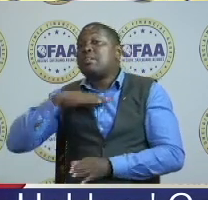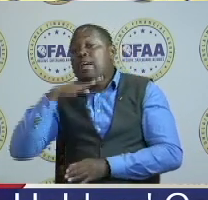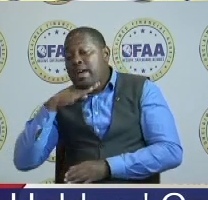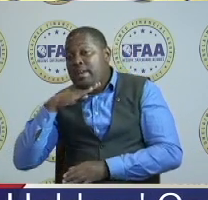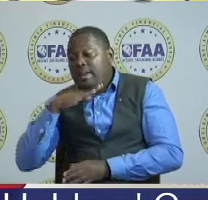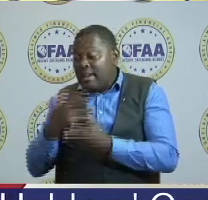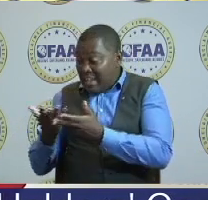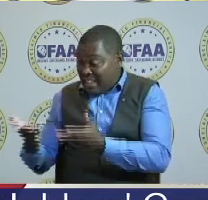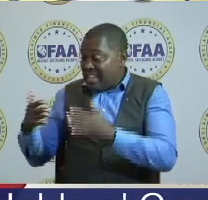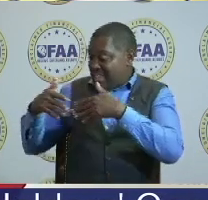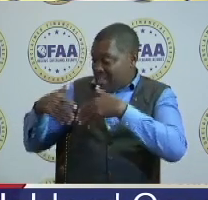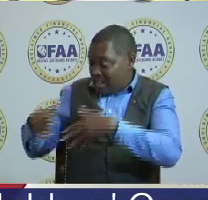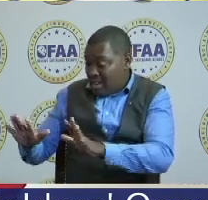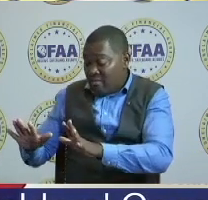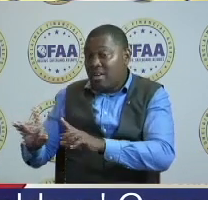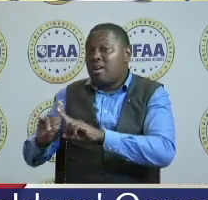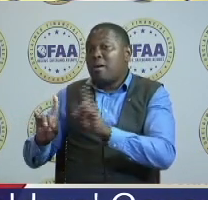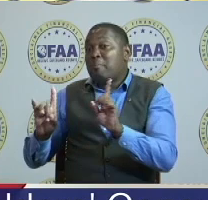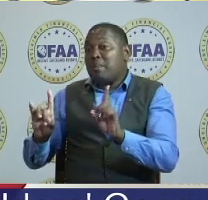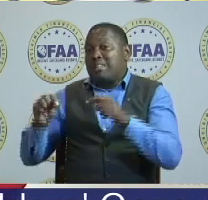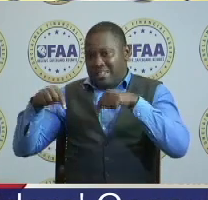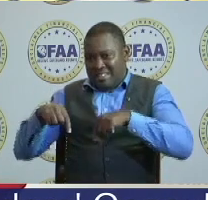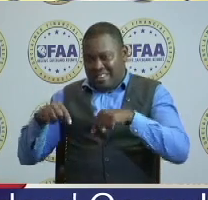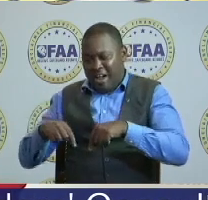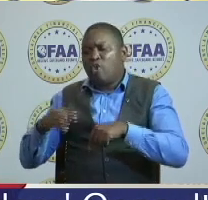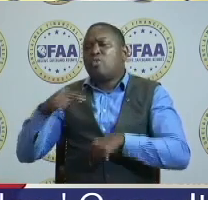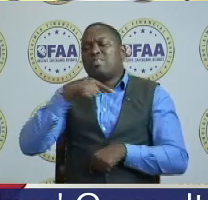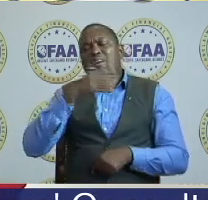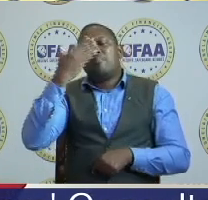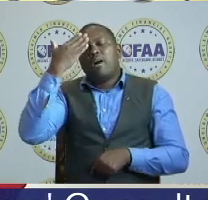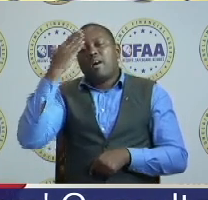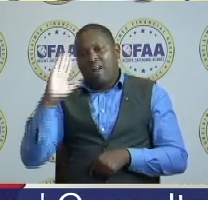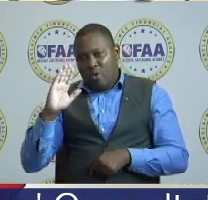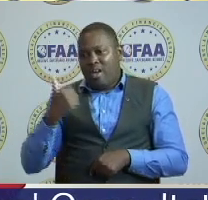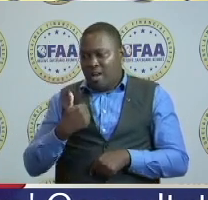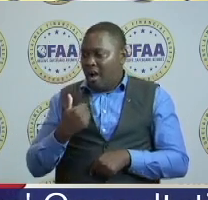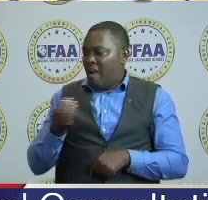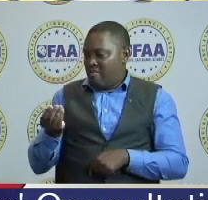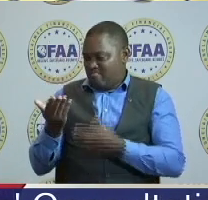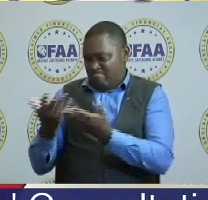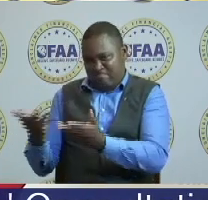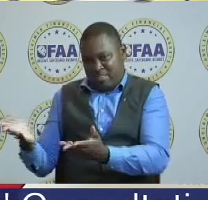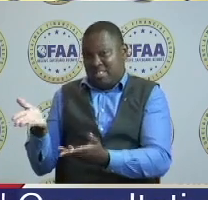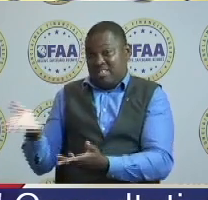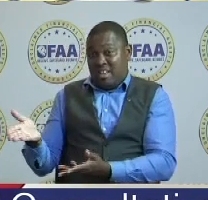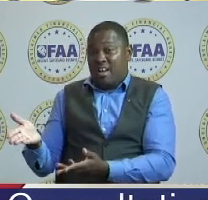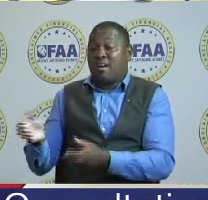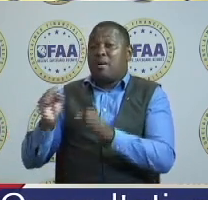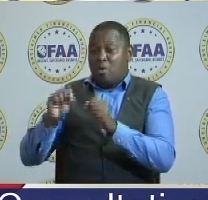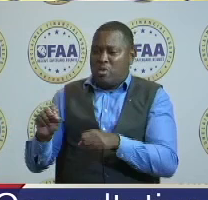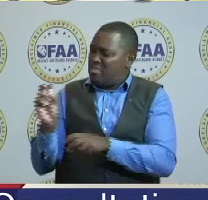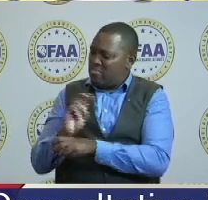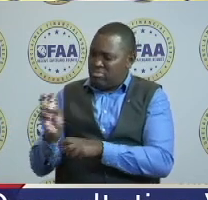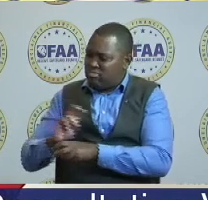assets. But once now the authority, they get to know about the authority, then they can be able to look for these assets